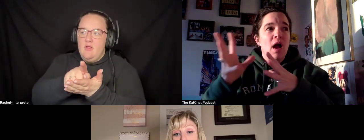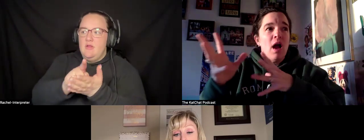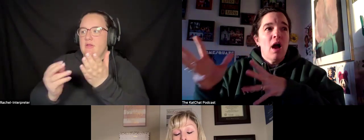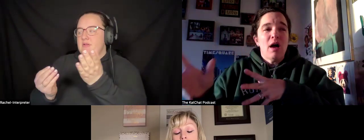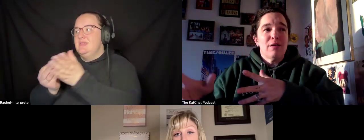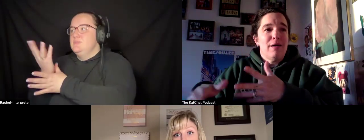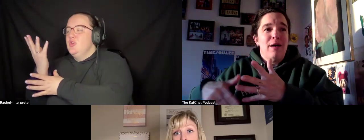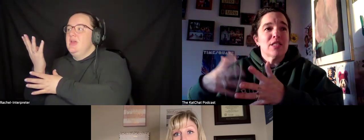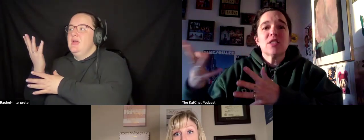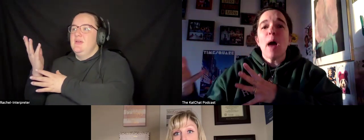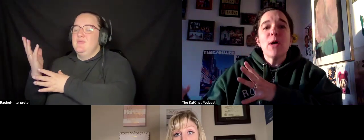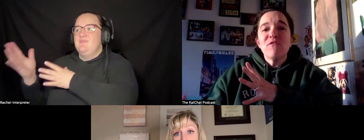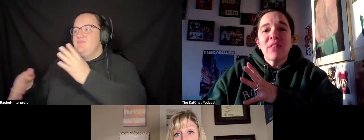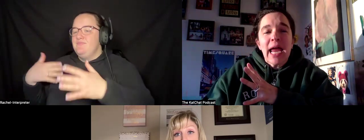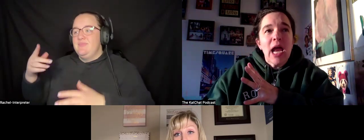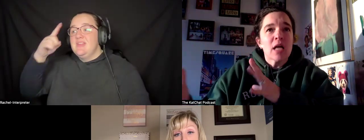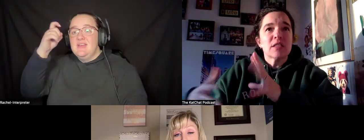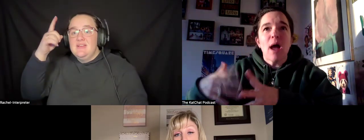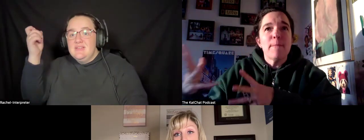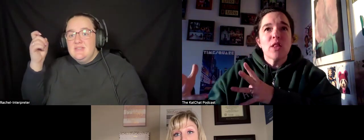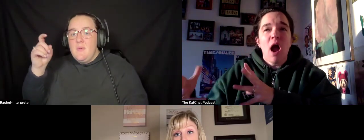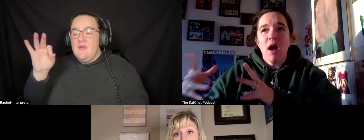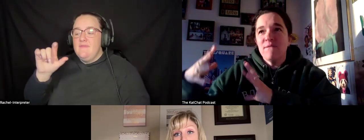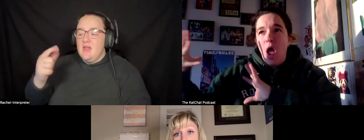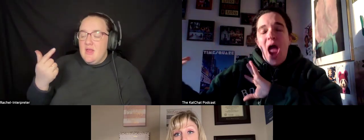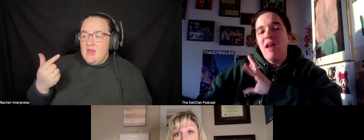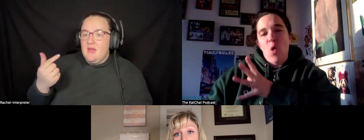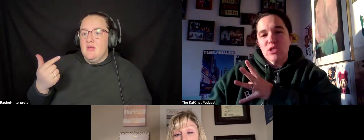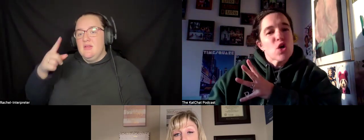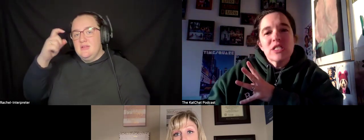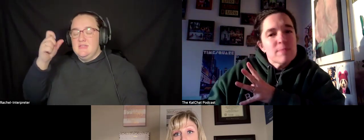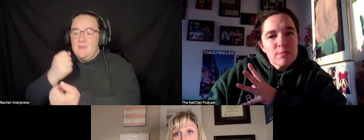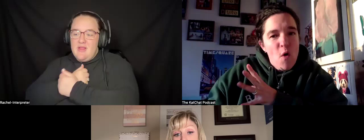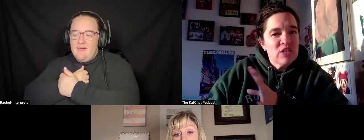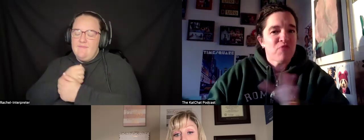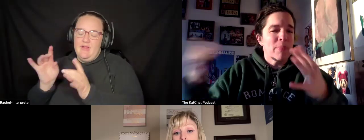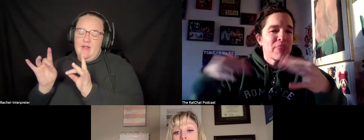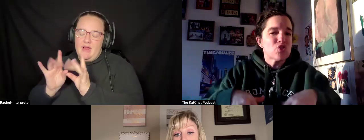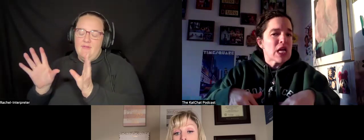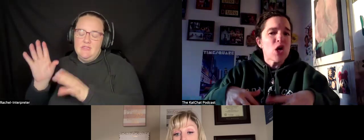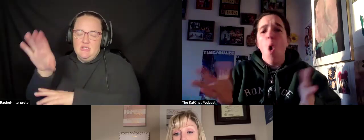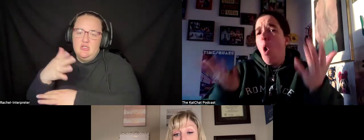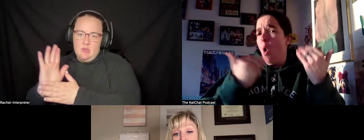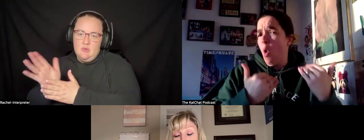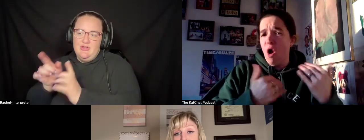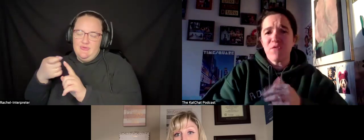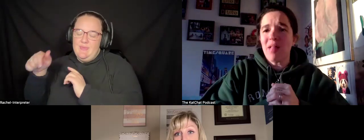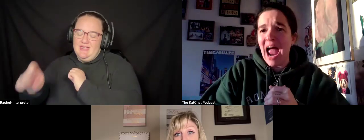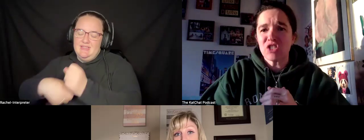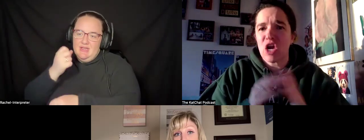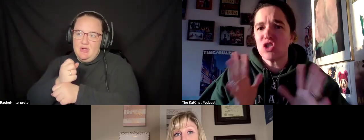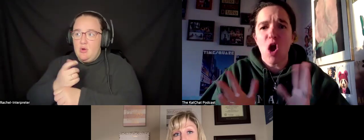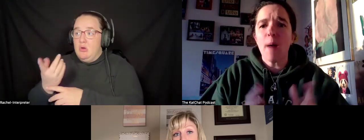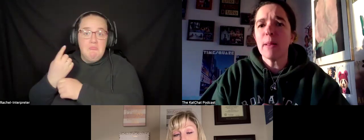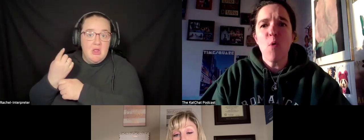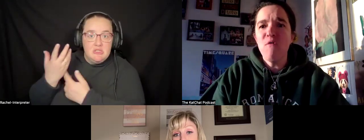lime, summer fling, summer lime, and of course the Christmas movies from this year or from